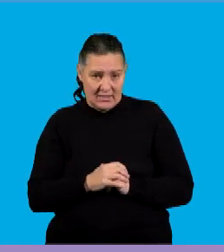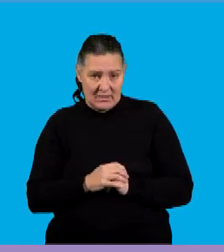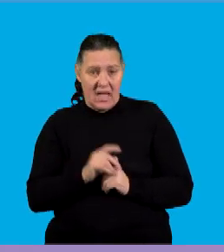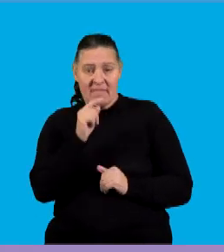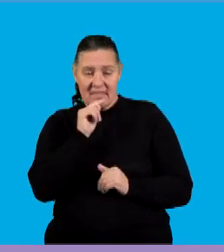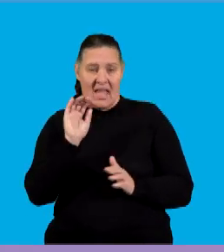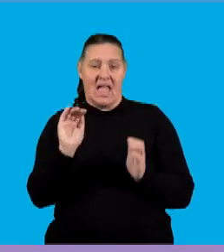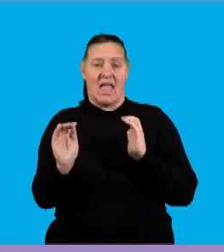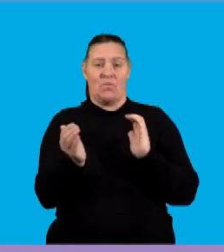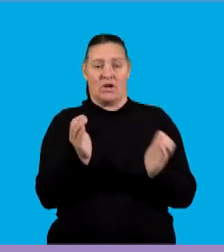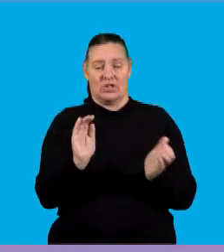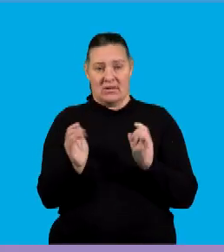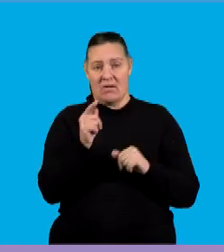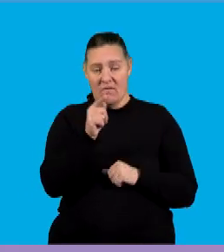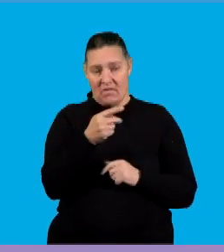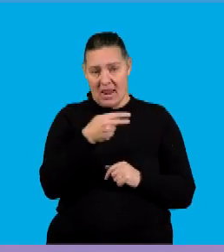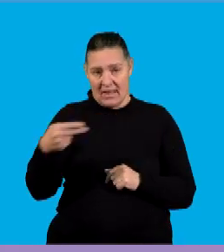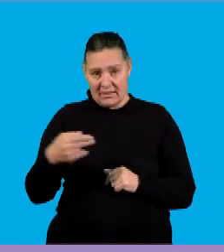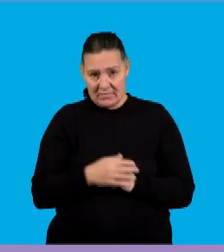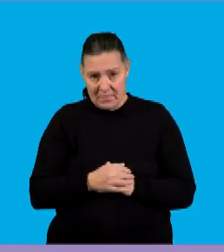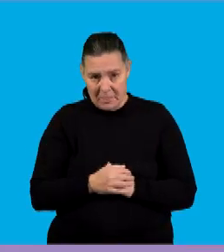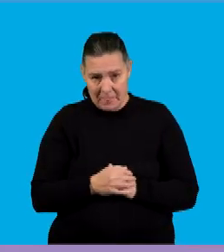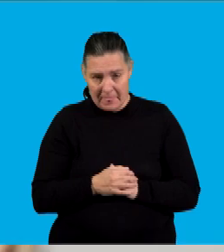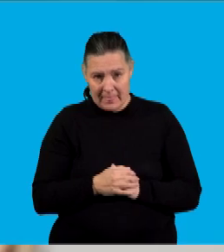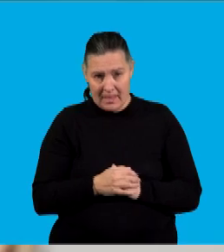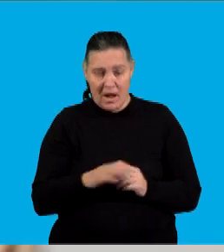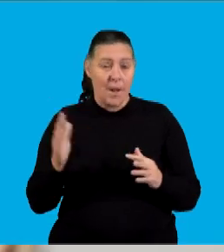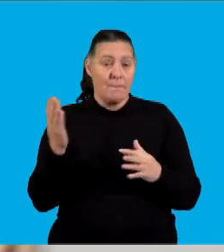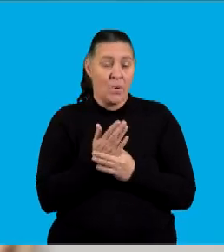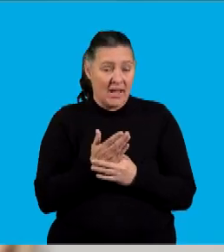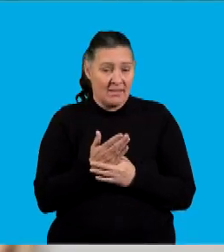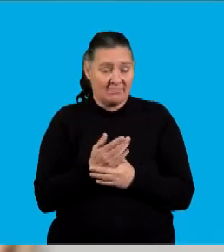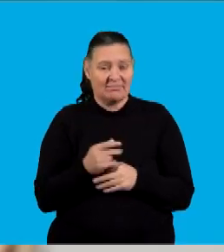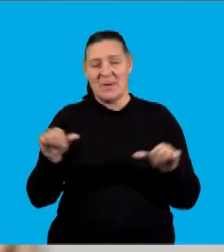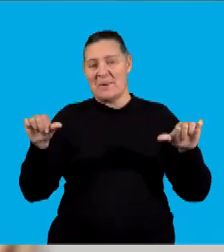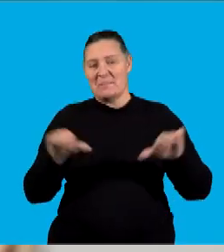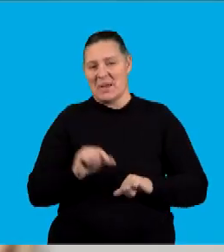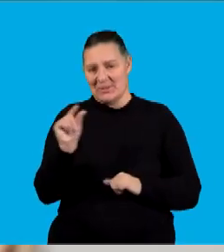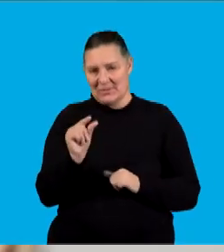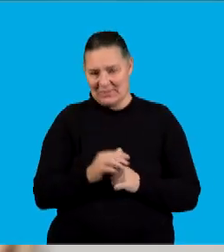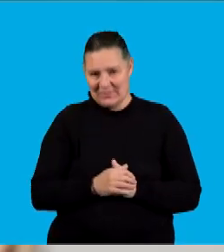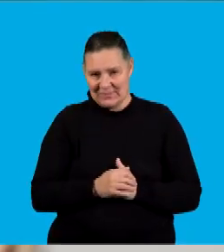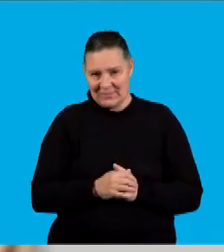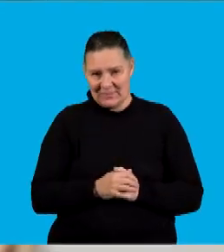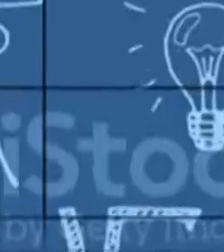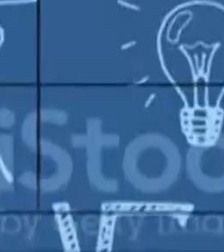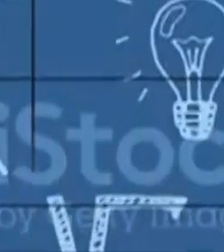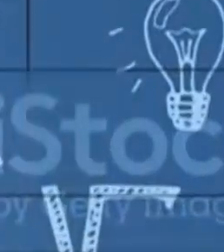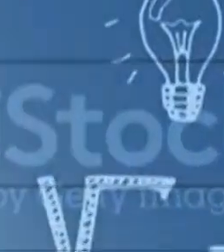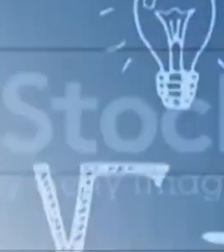the equation of that line. Let's quickly go to an ad break, and then we'll see you just now.